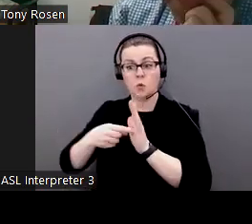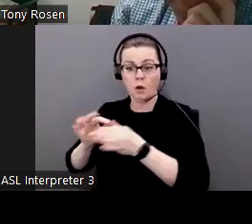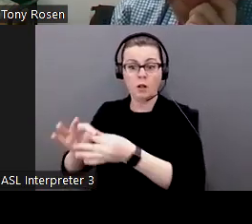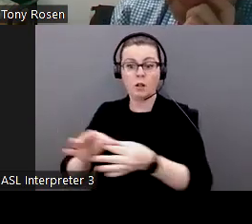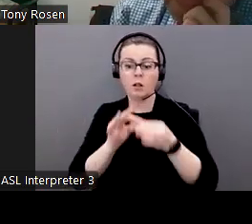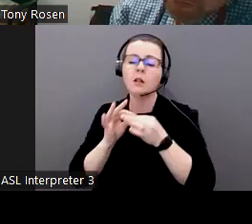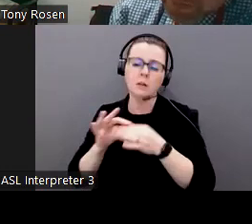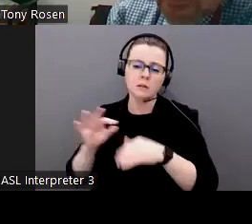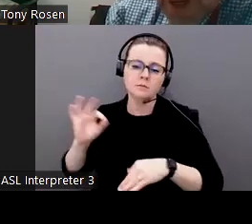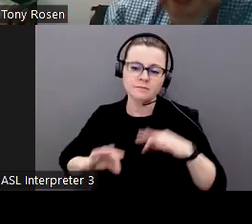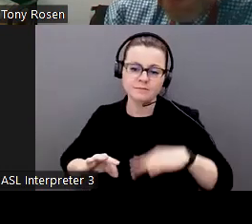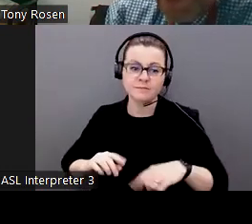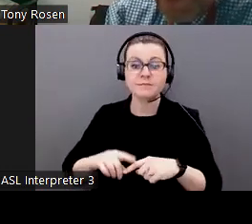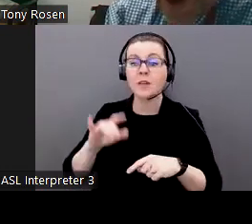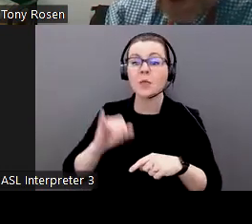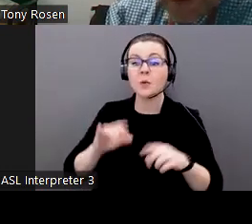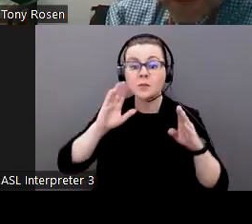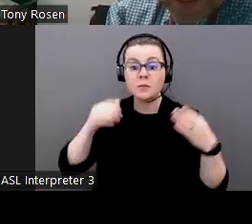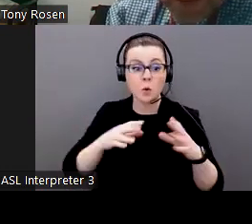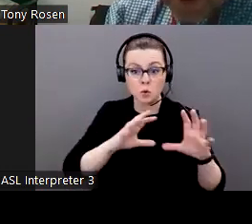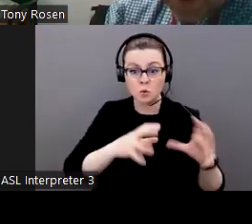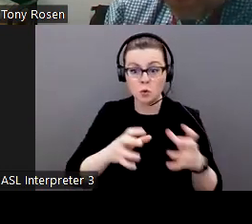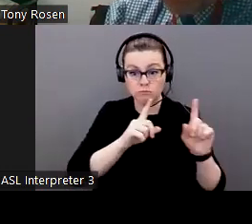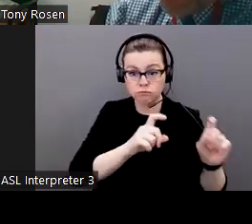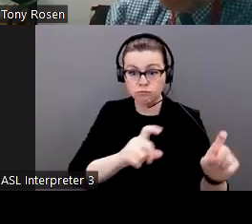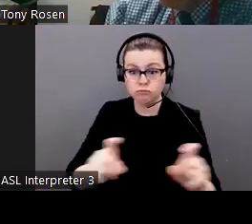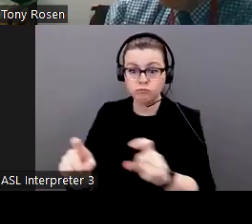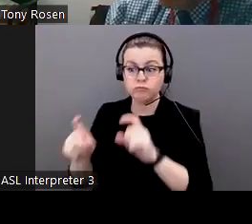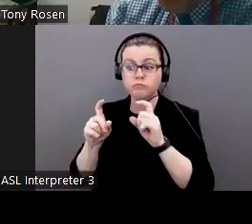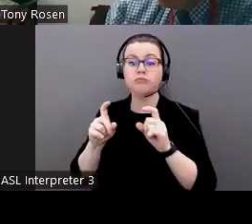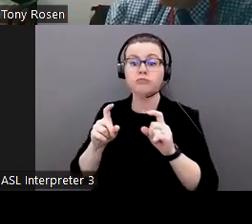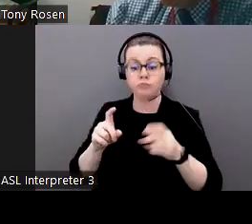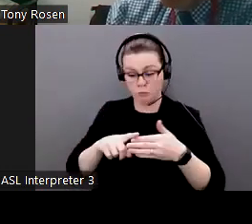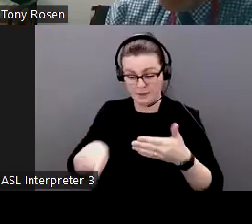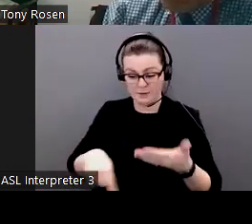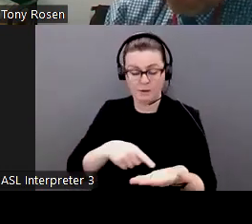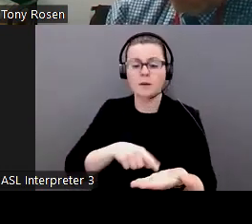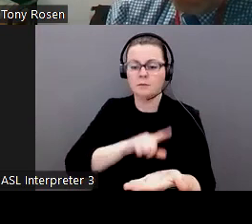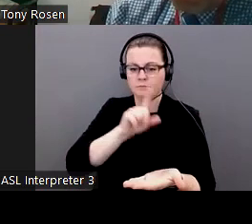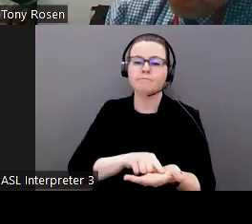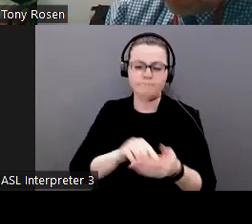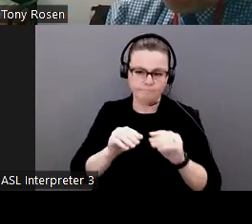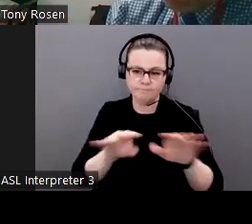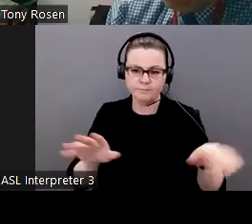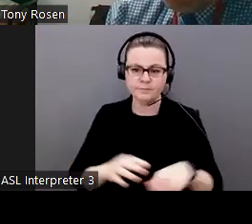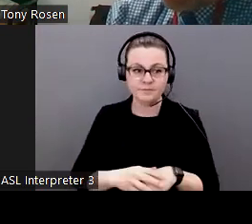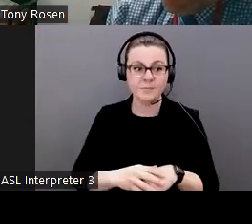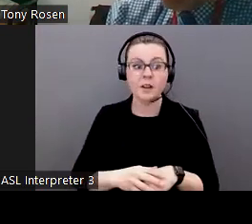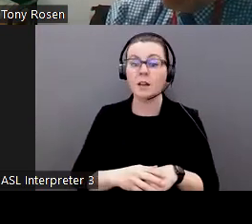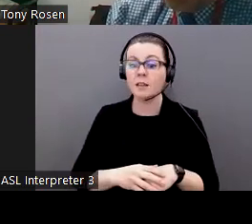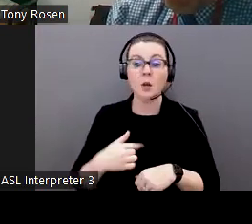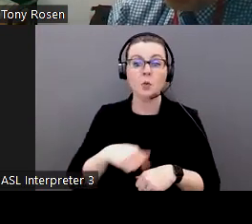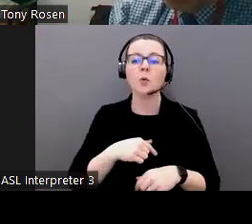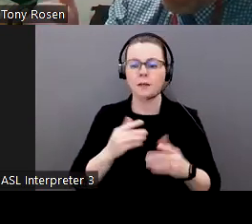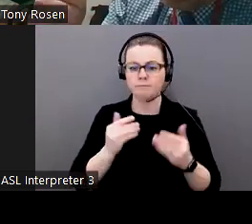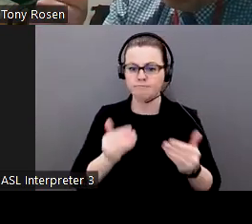groups. Then we prepared. We trained 400 plus ED and